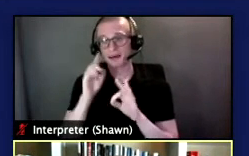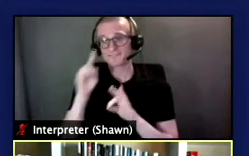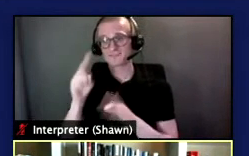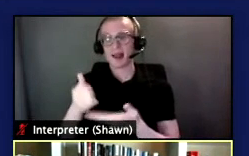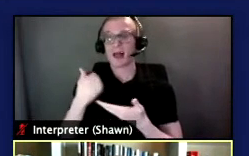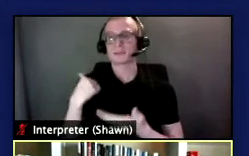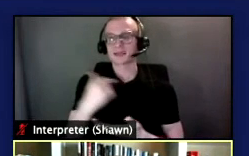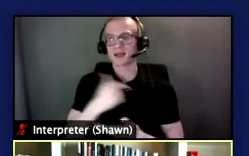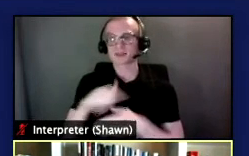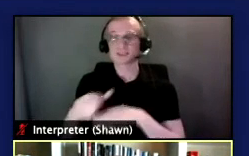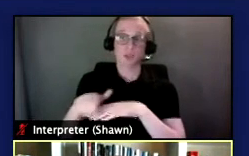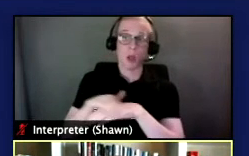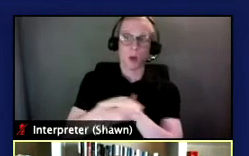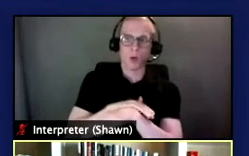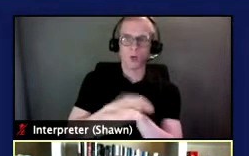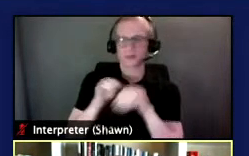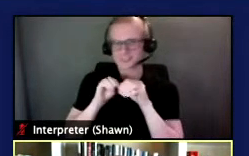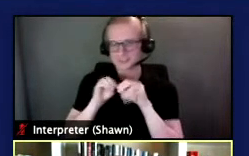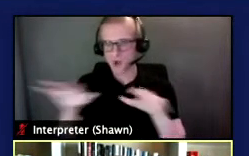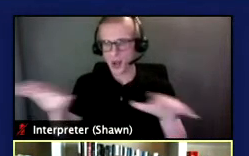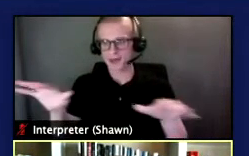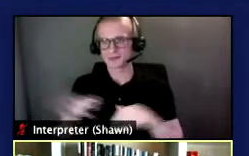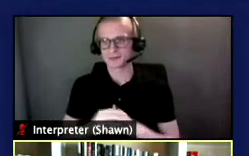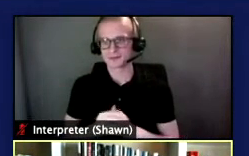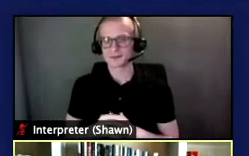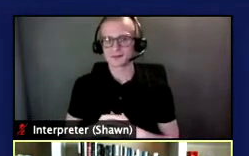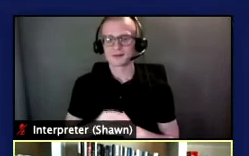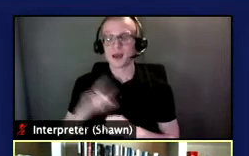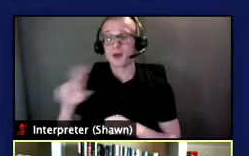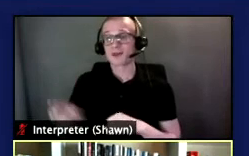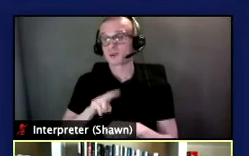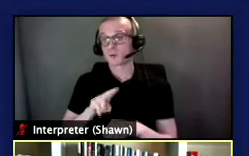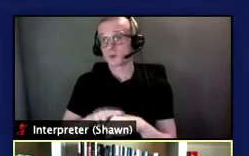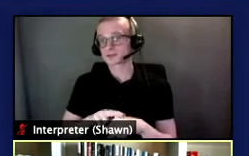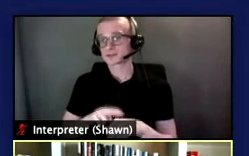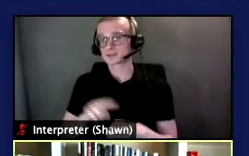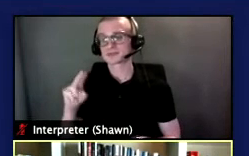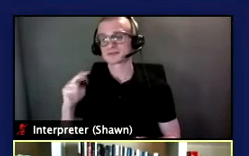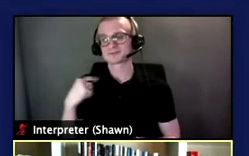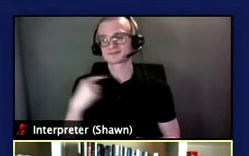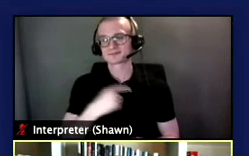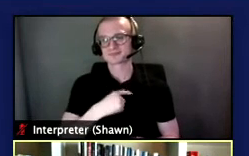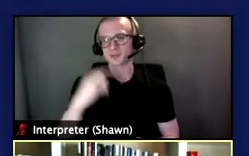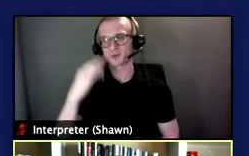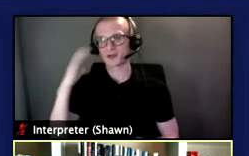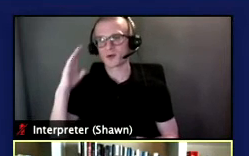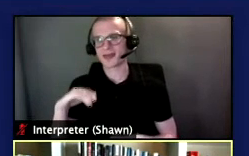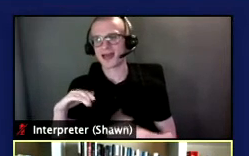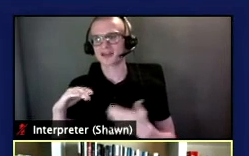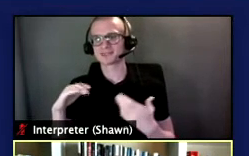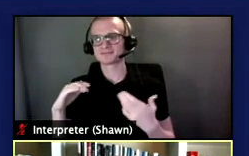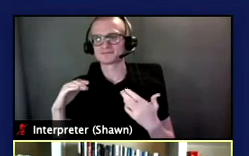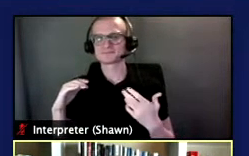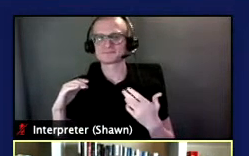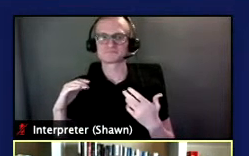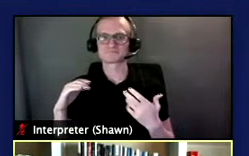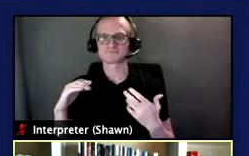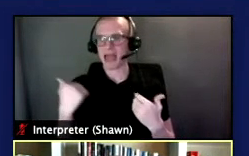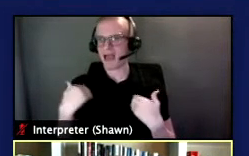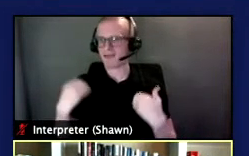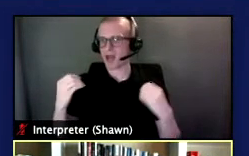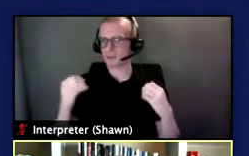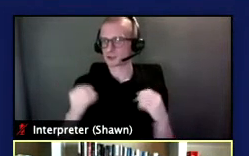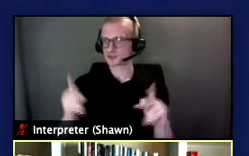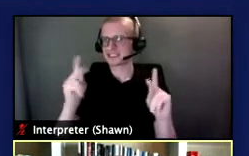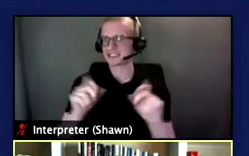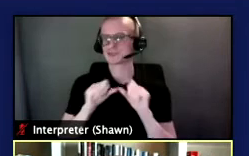pandemic. Of course, we know that there will be the opportunity to continue with our essential